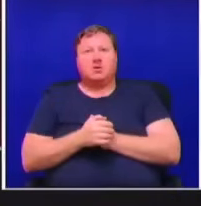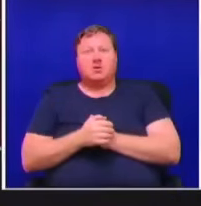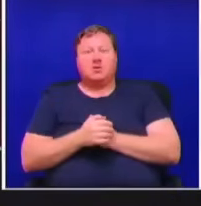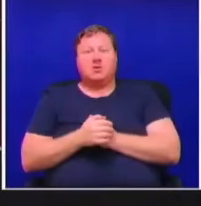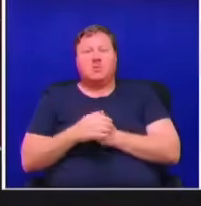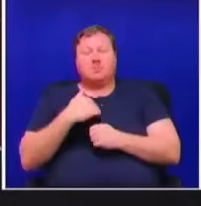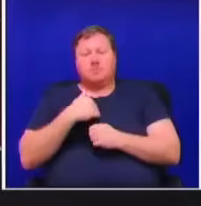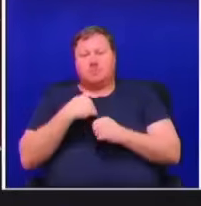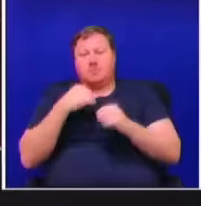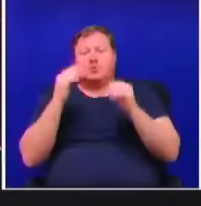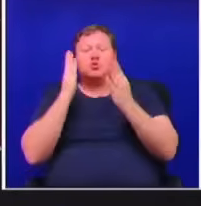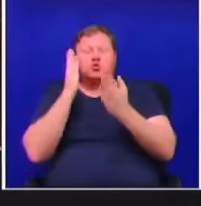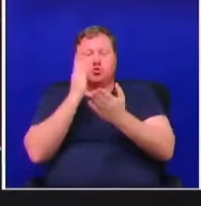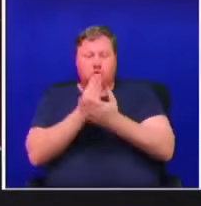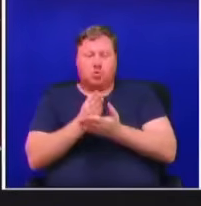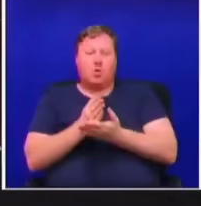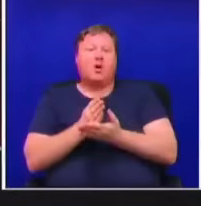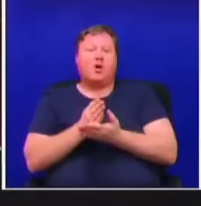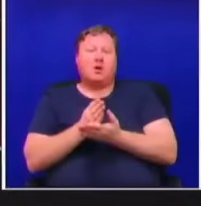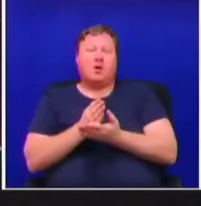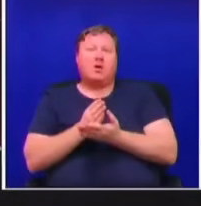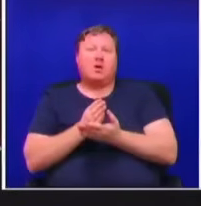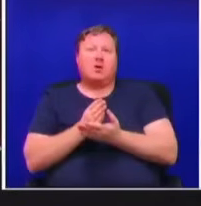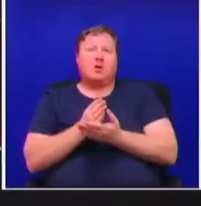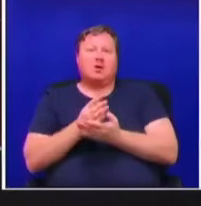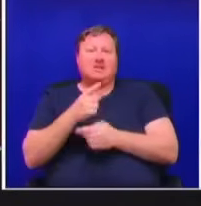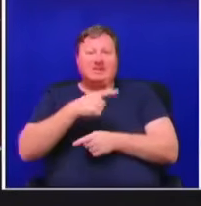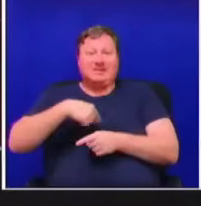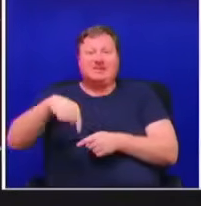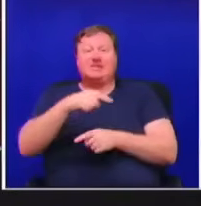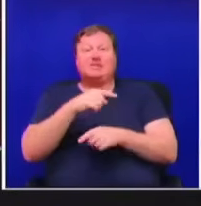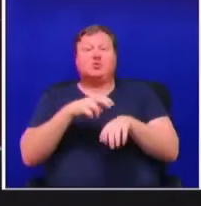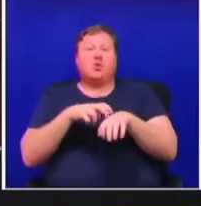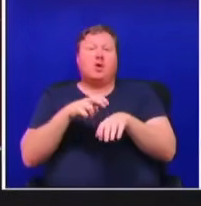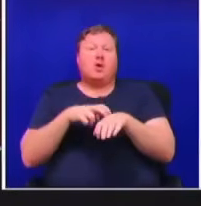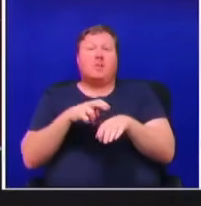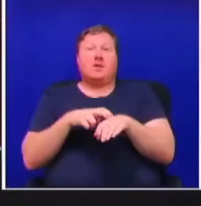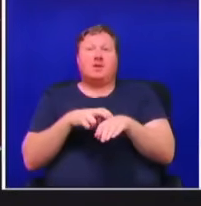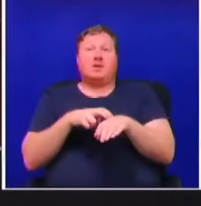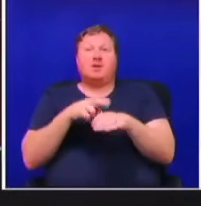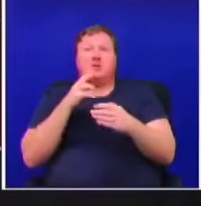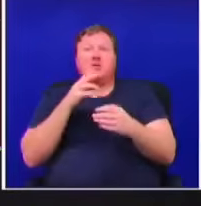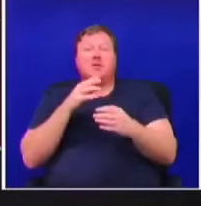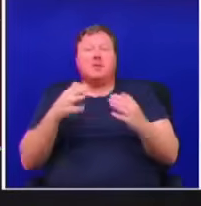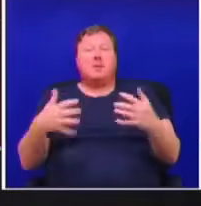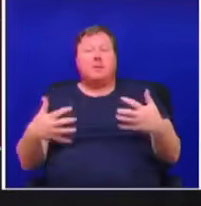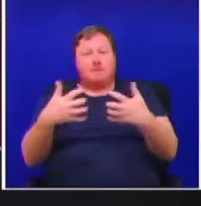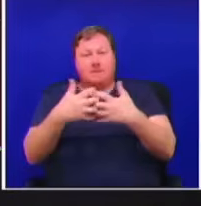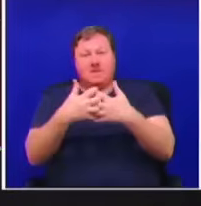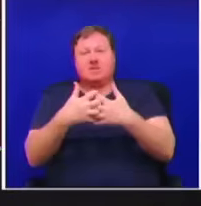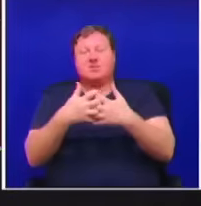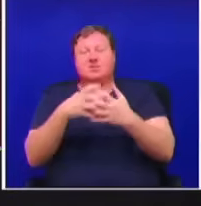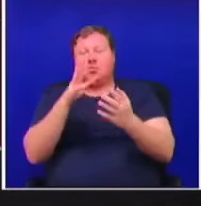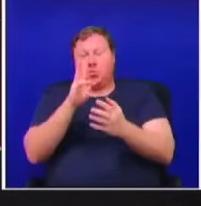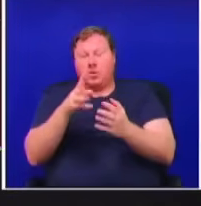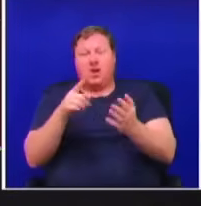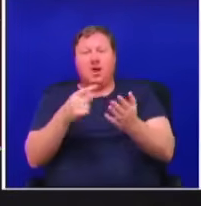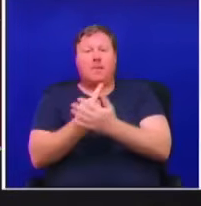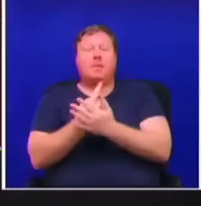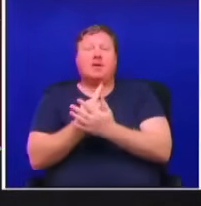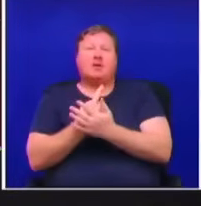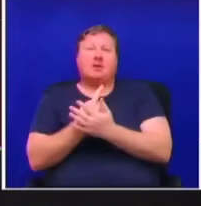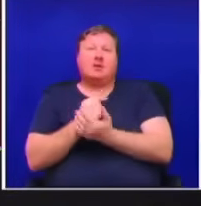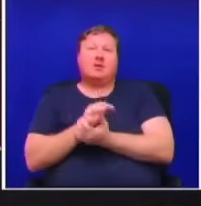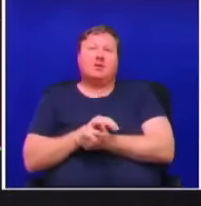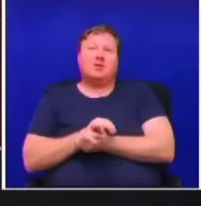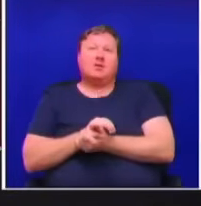sure and certain that these requirements should be met and will be met, and